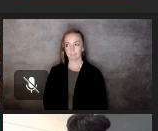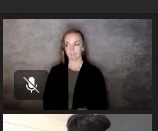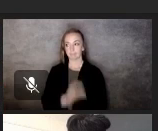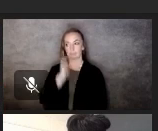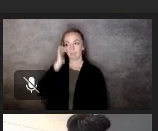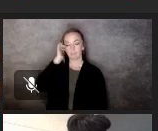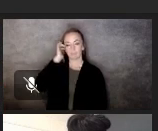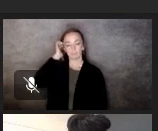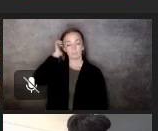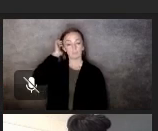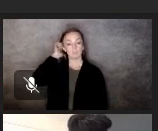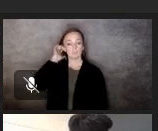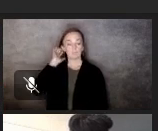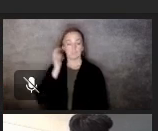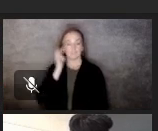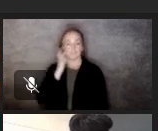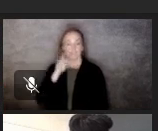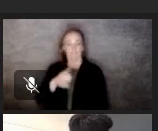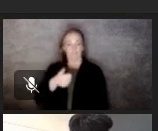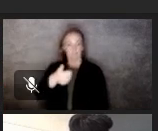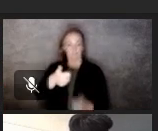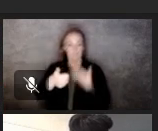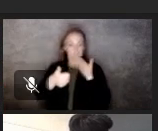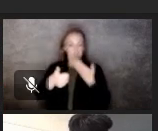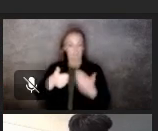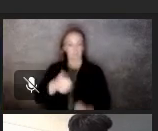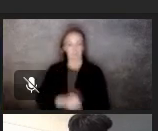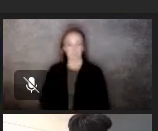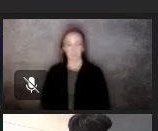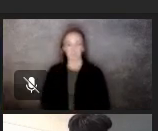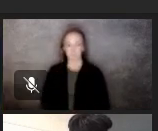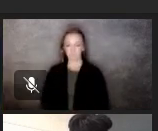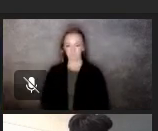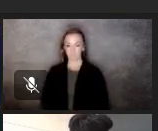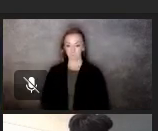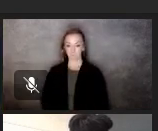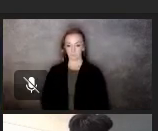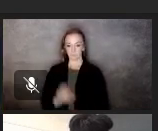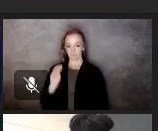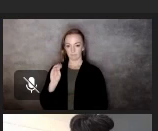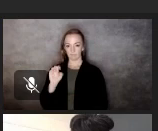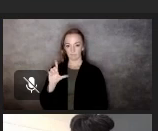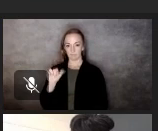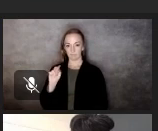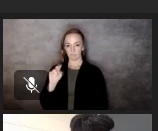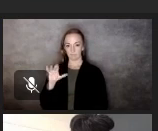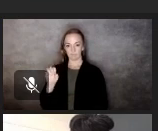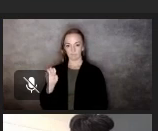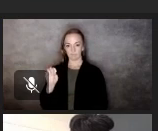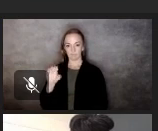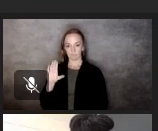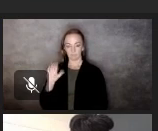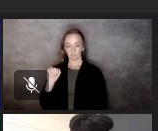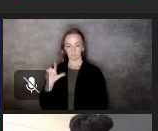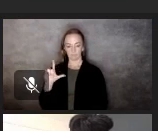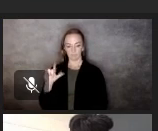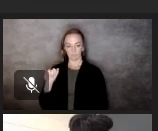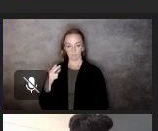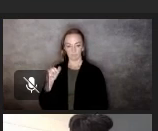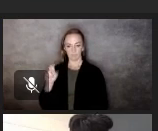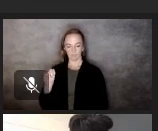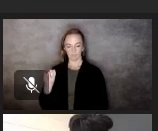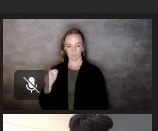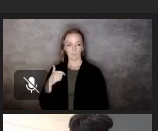See that thumbs up, thank you. This is Melanie Callahan. I'm a theater teacher in Laurel